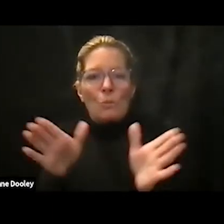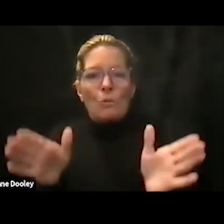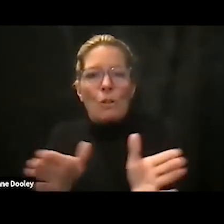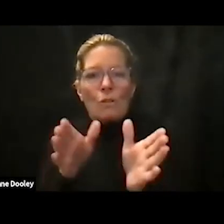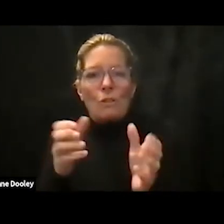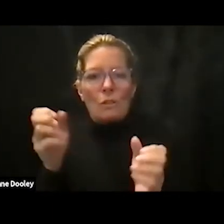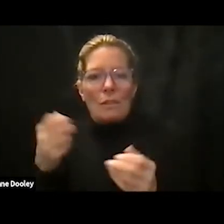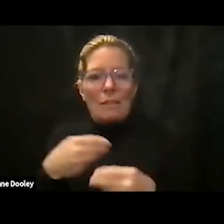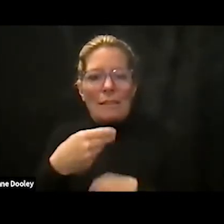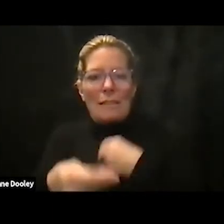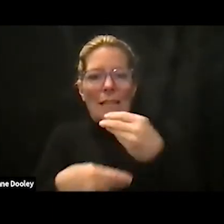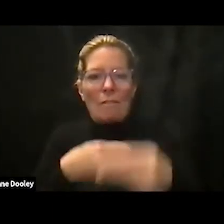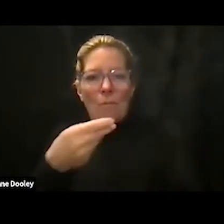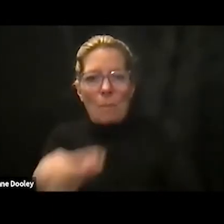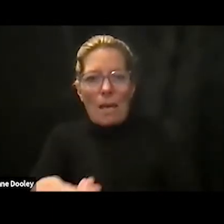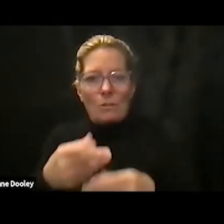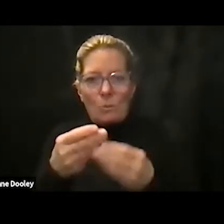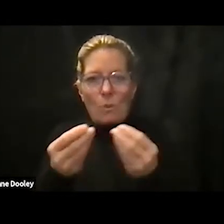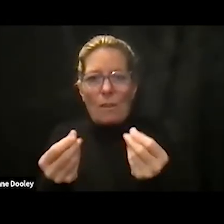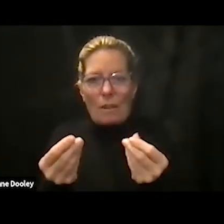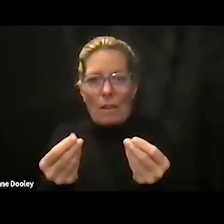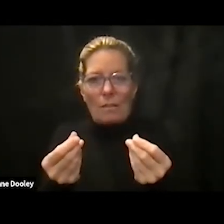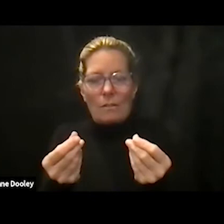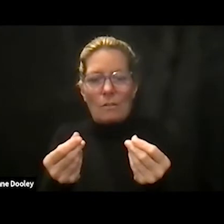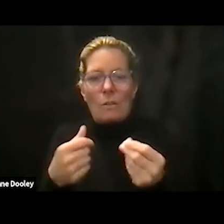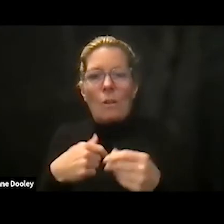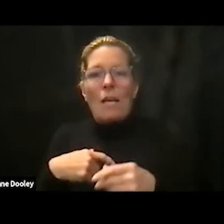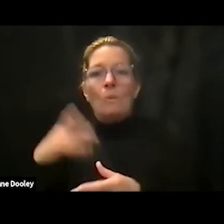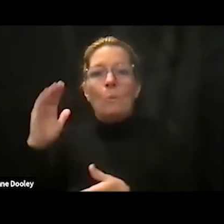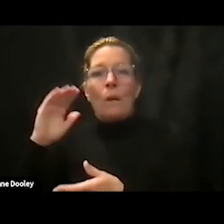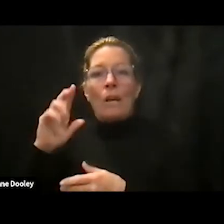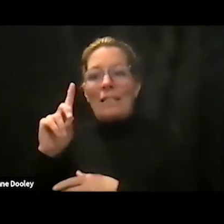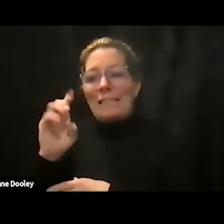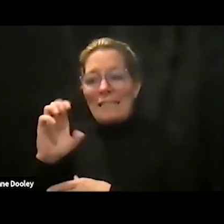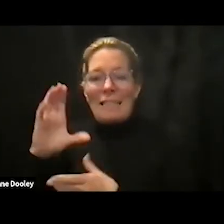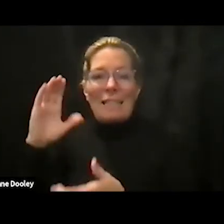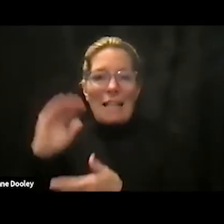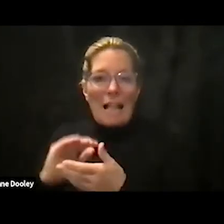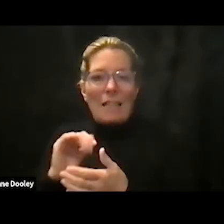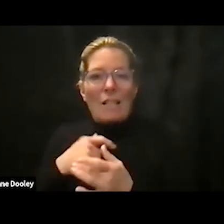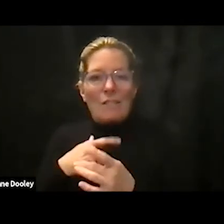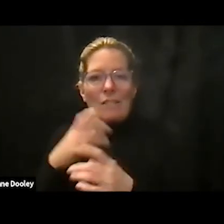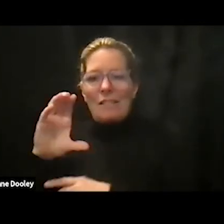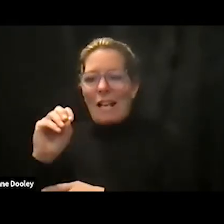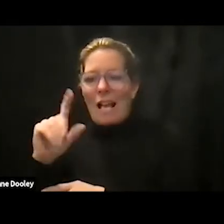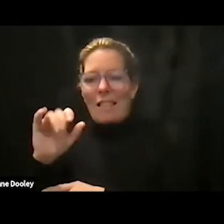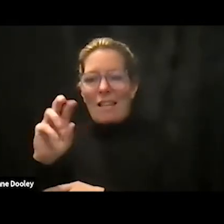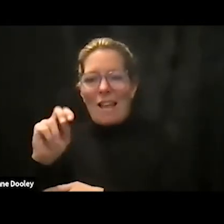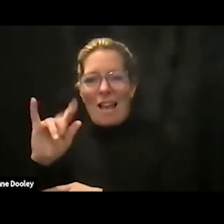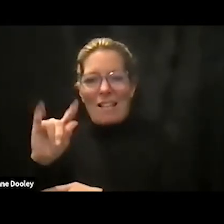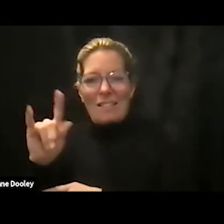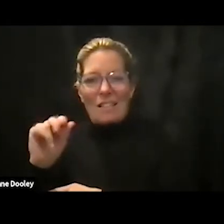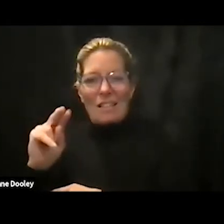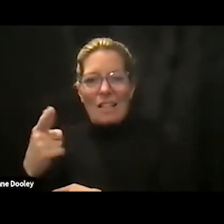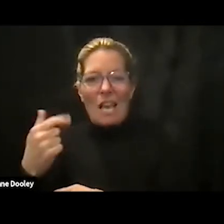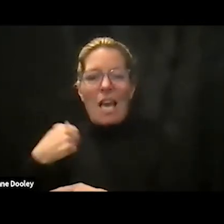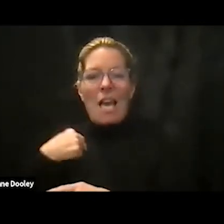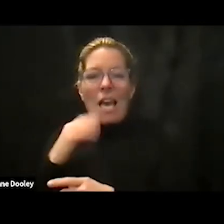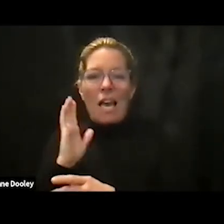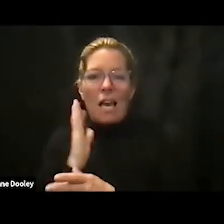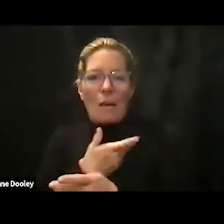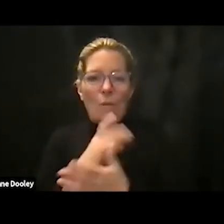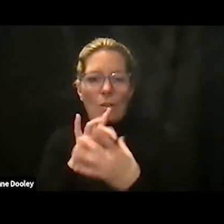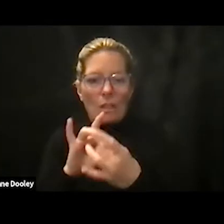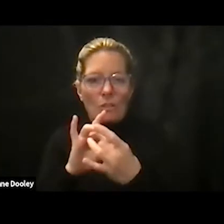back. And so as we're decolonizing our relationship to the land and centering Indigenous